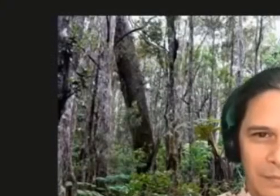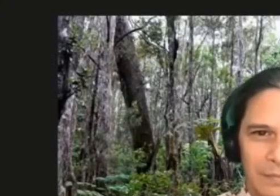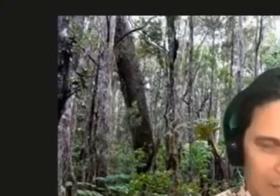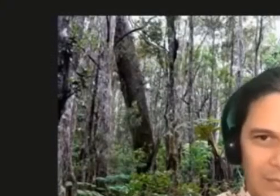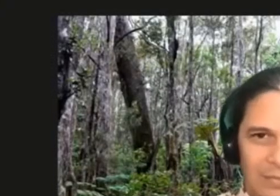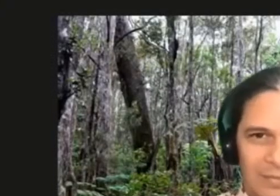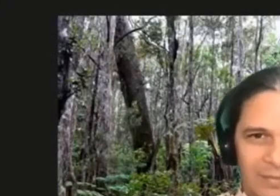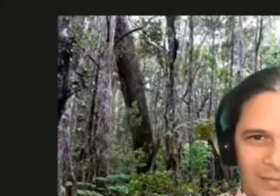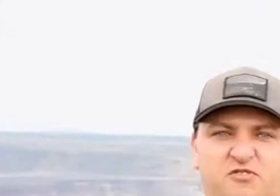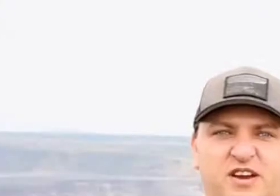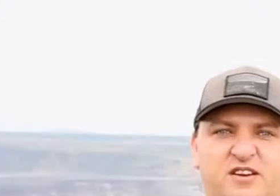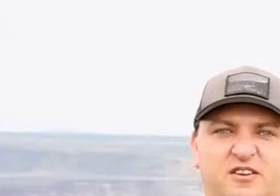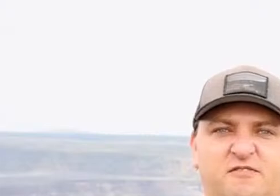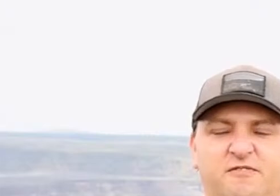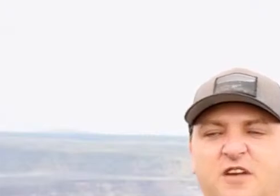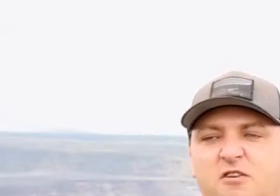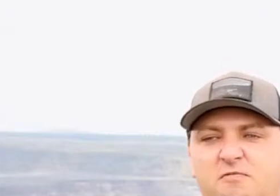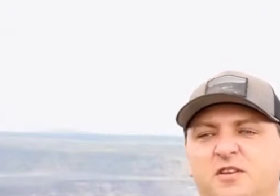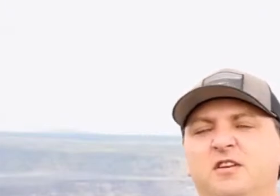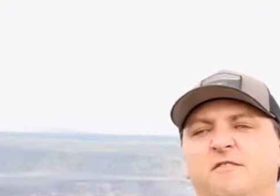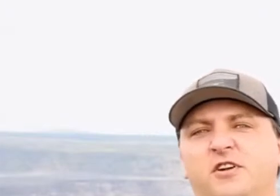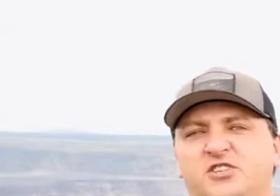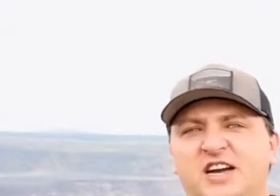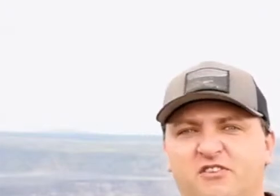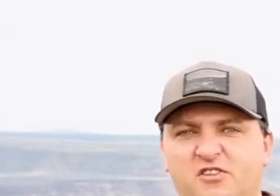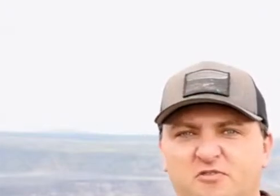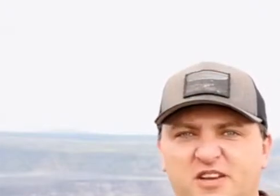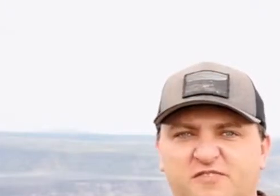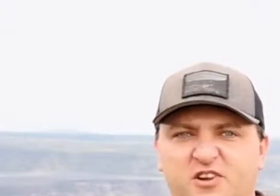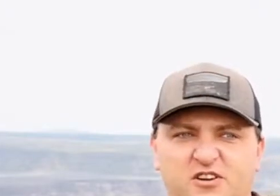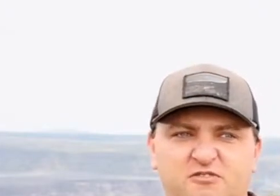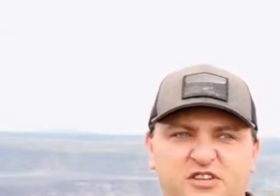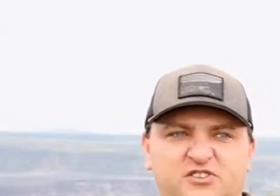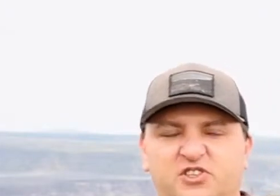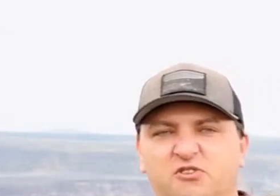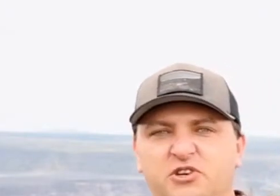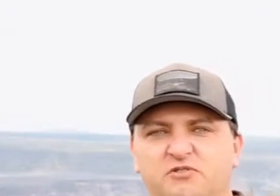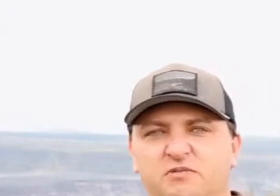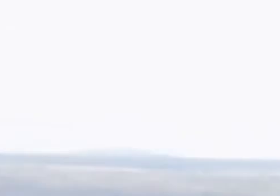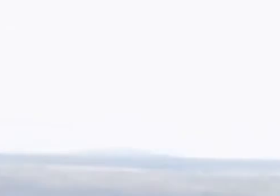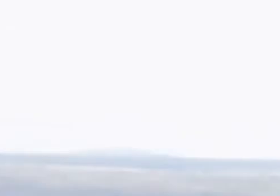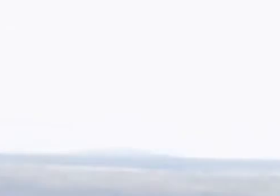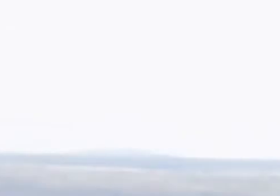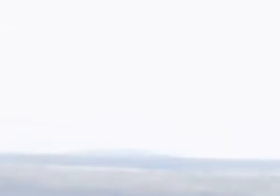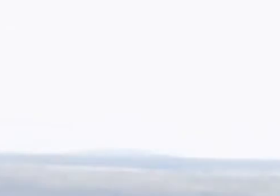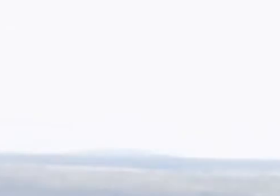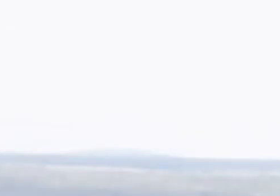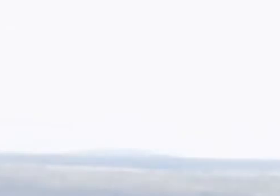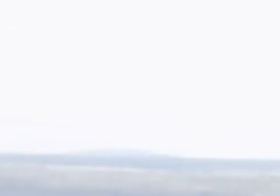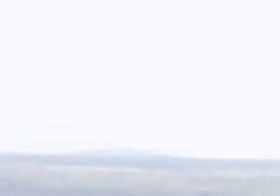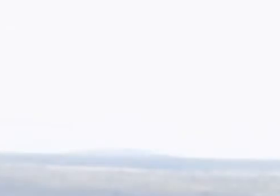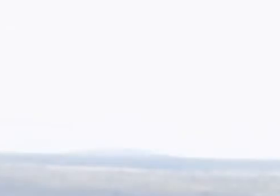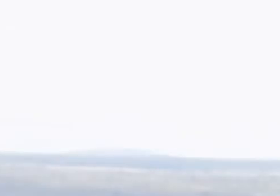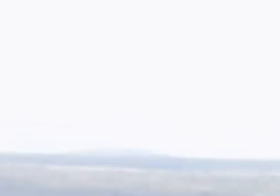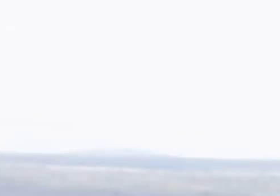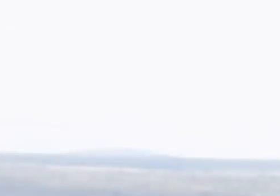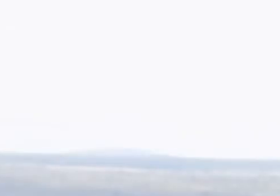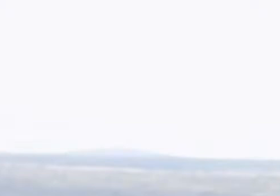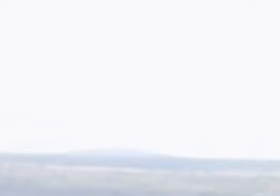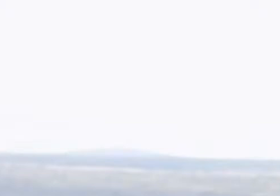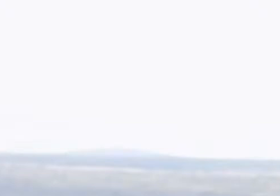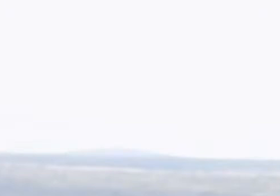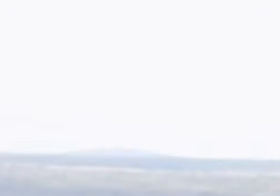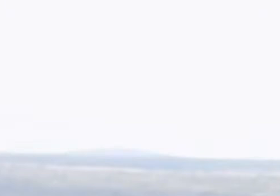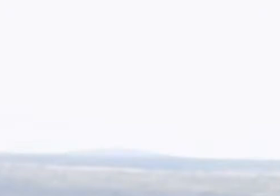Ken Hahn on the stream trying to help flush out a little bit of the ongoing because it's so new. It's completely different from our previous